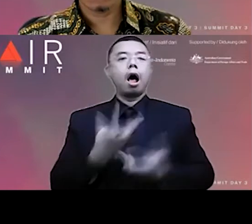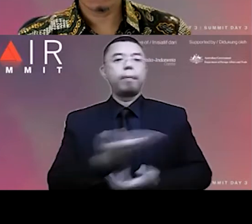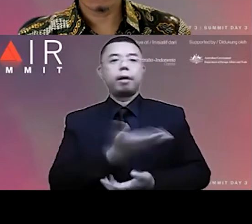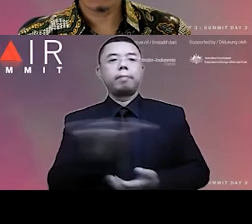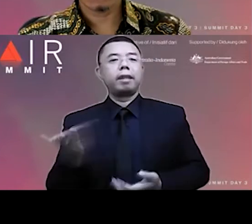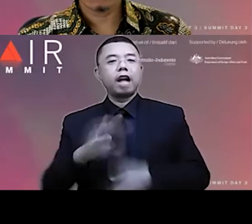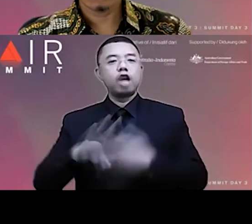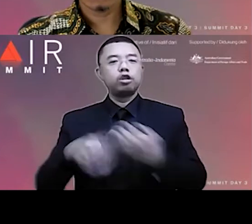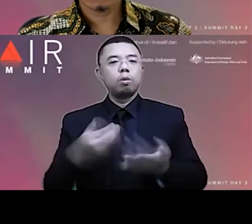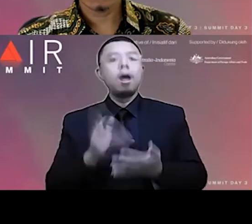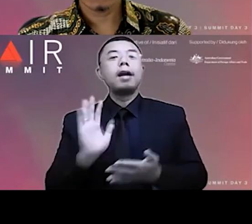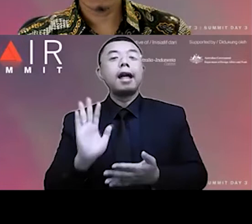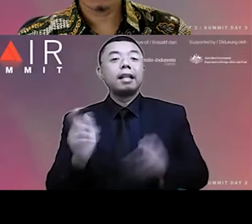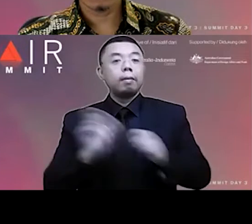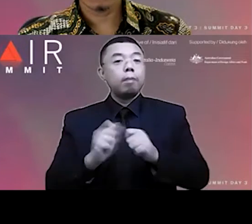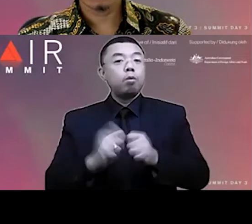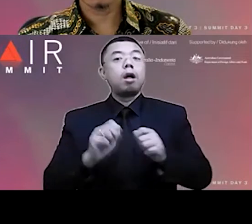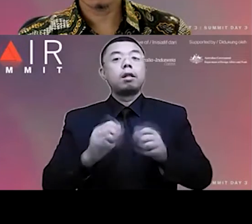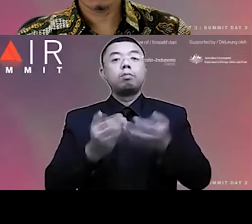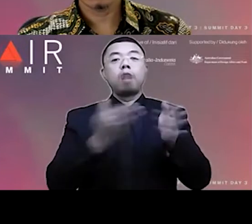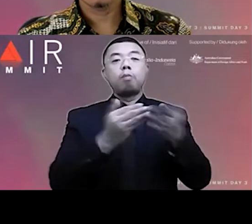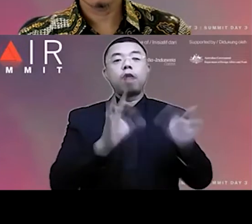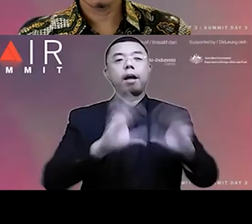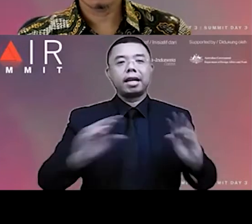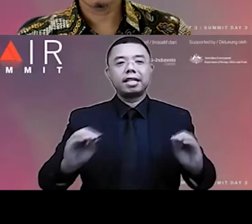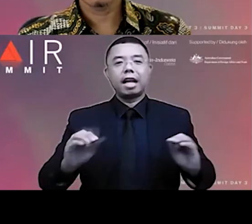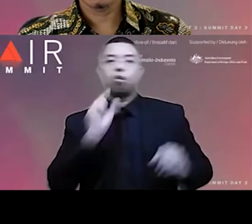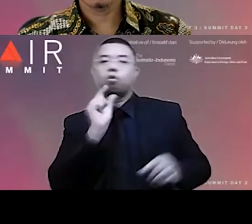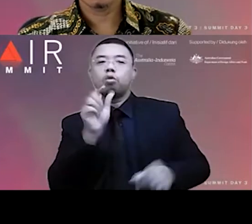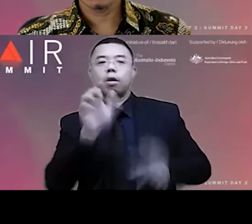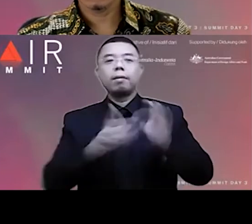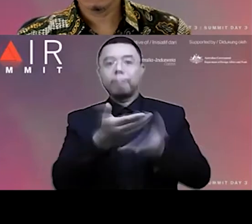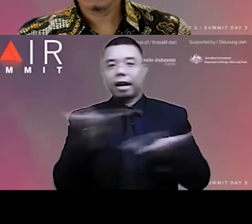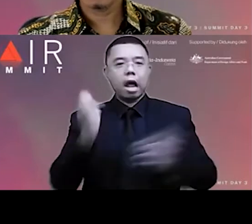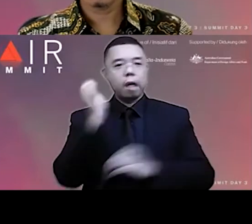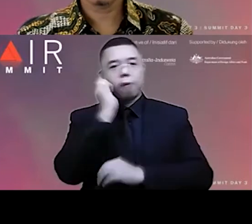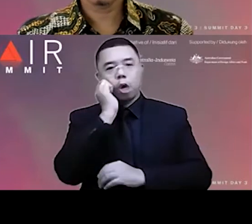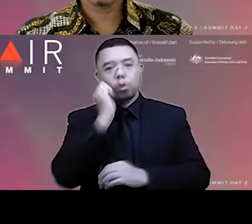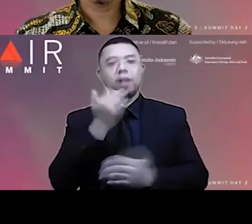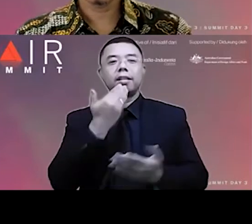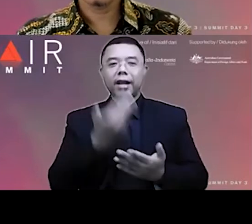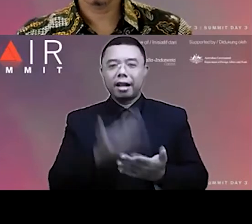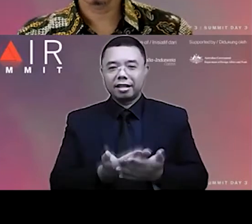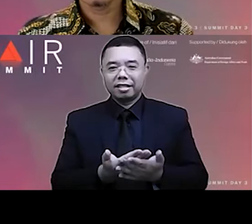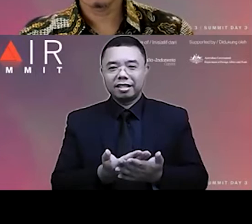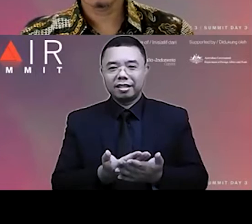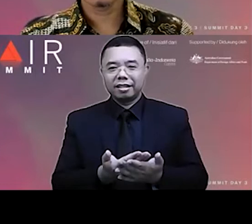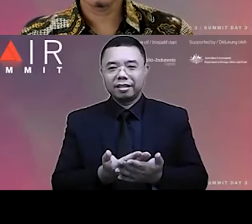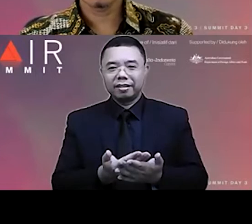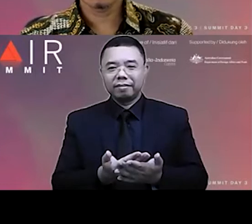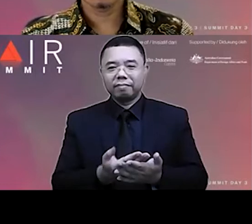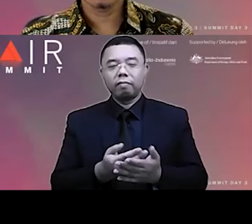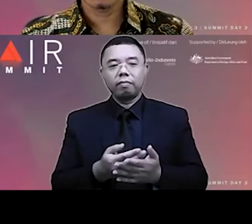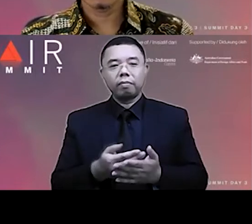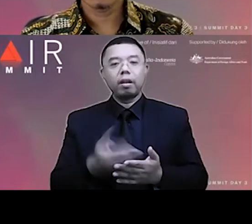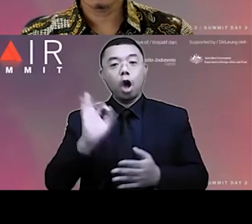for those who lost job in the future. Thank you. Over to you. Very good points. Thank you for bringing that up. We've only got a